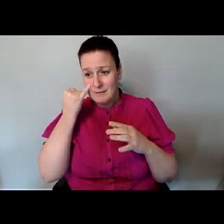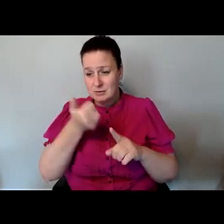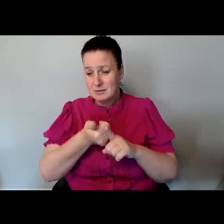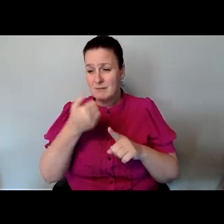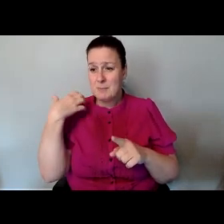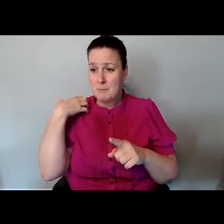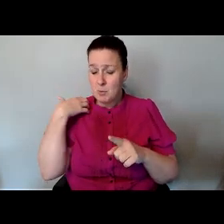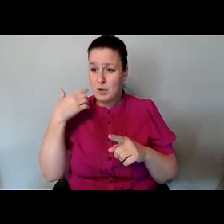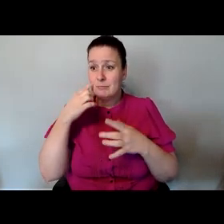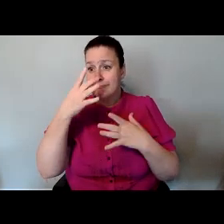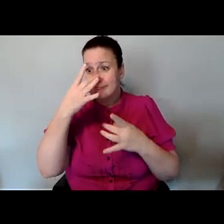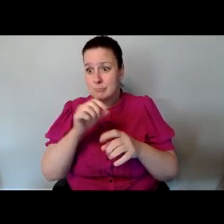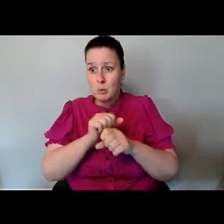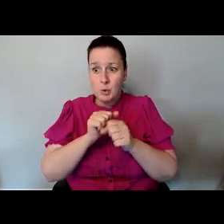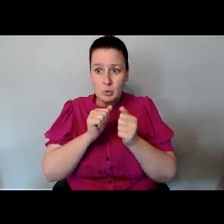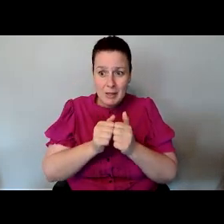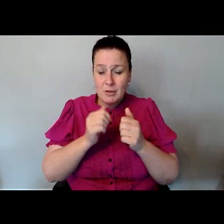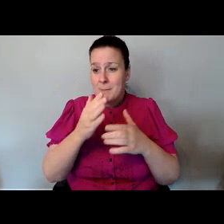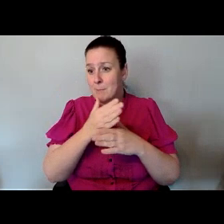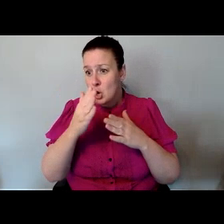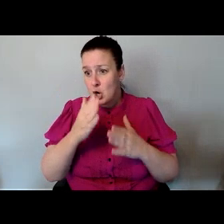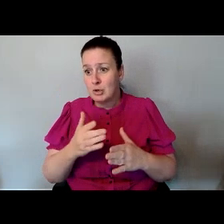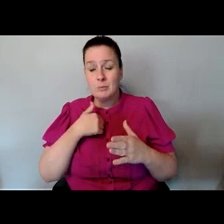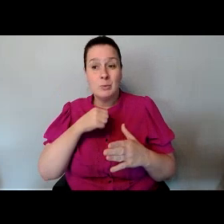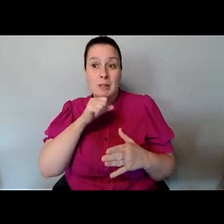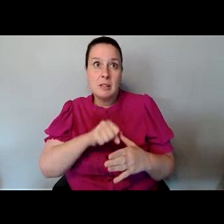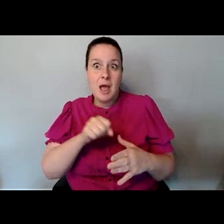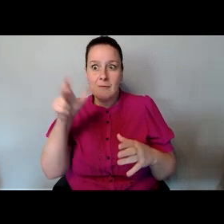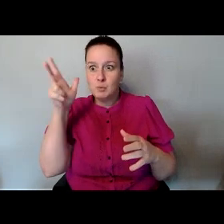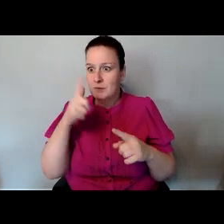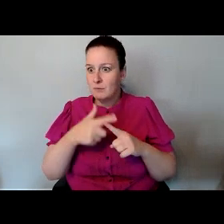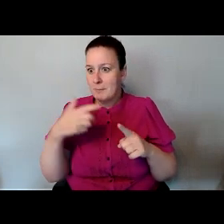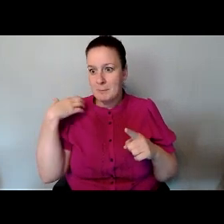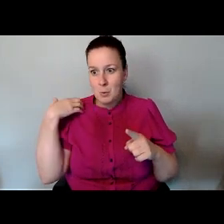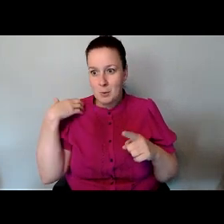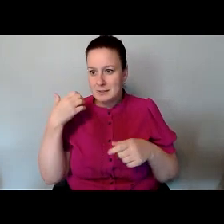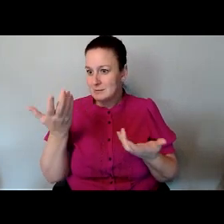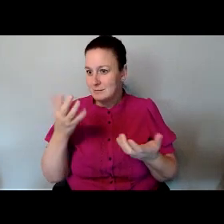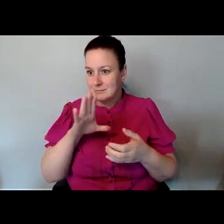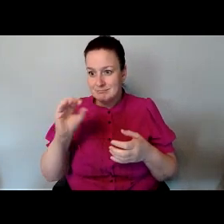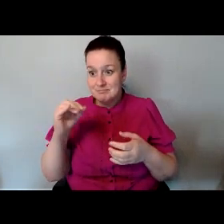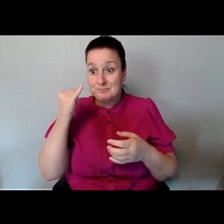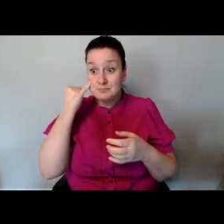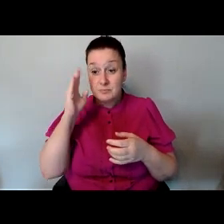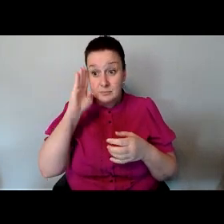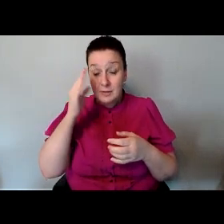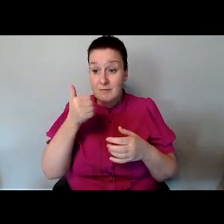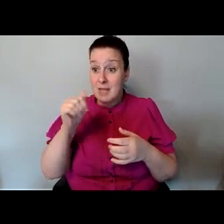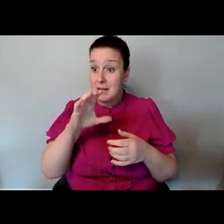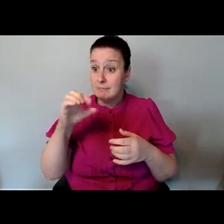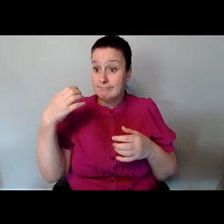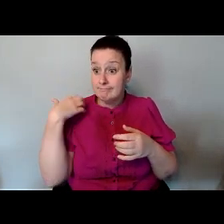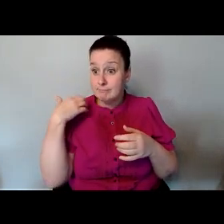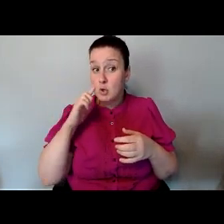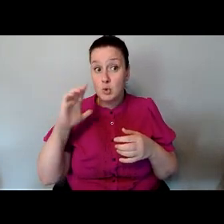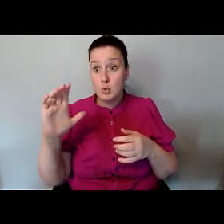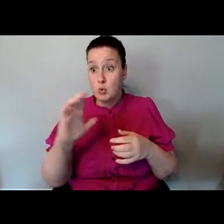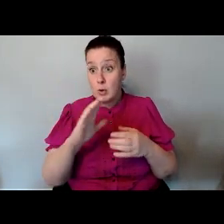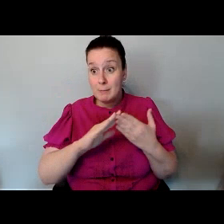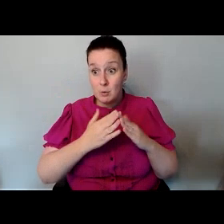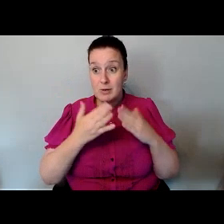working with us and partnering. We always love to hear from employers. If you know of an employer in your community that would want to partner with